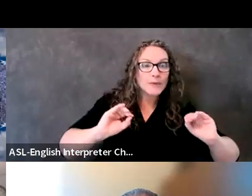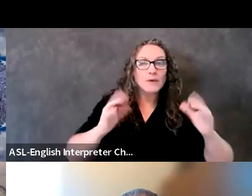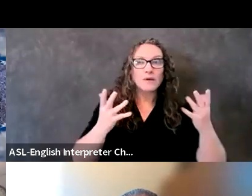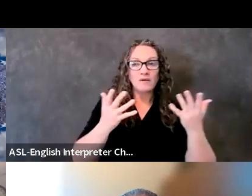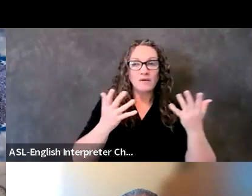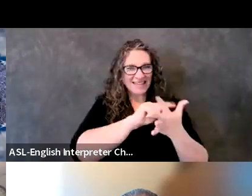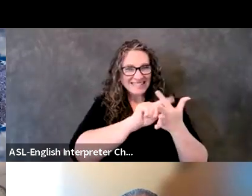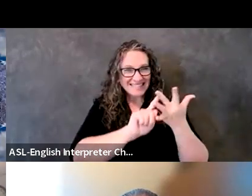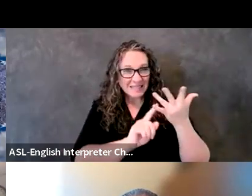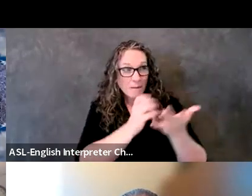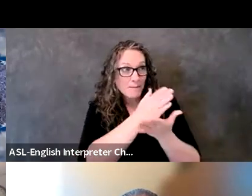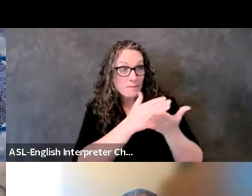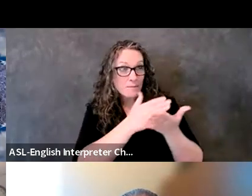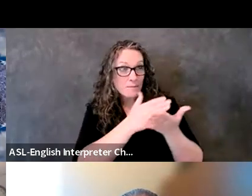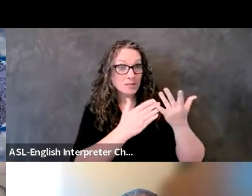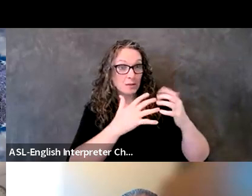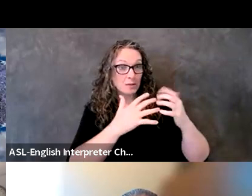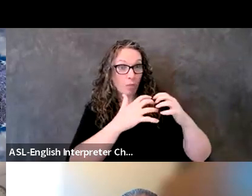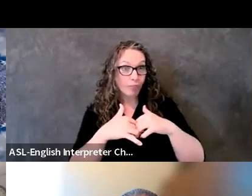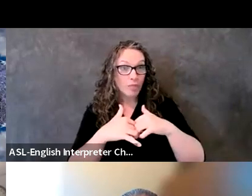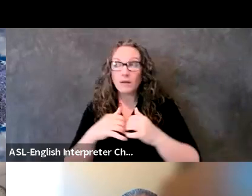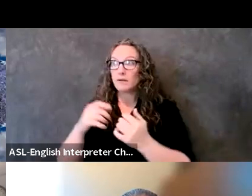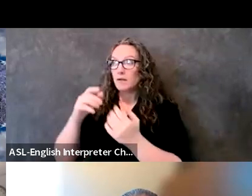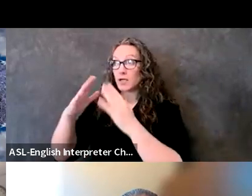a shelter that is physically and programmatically